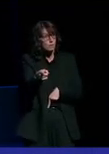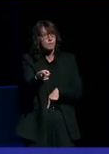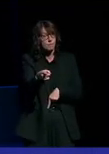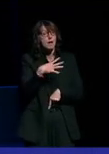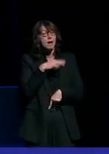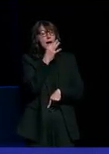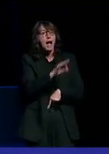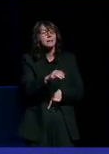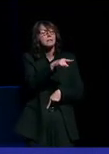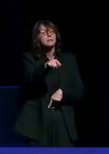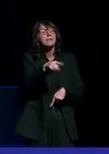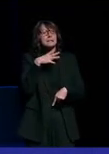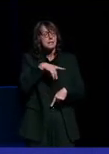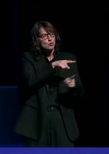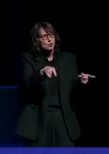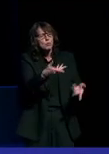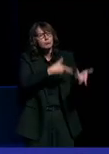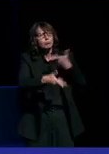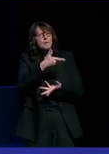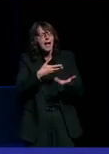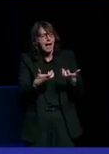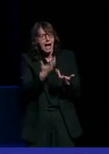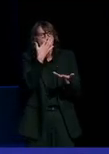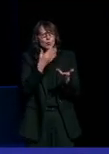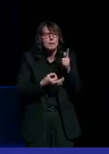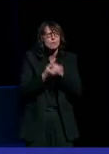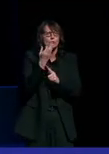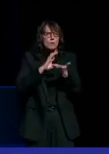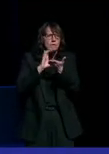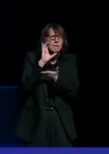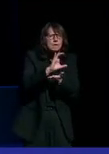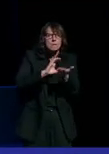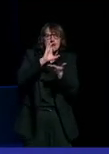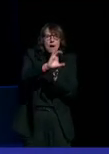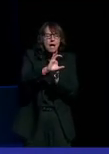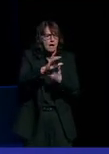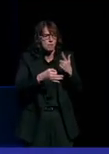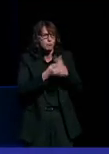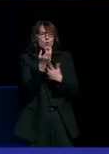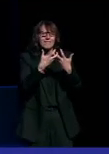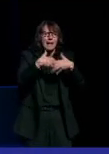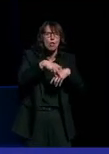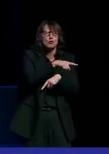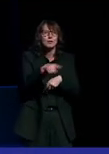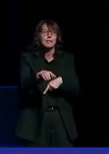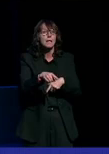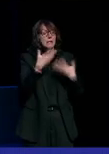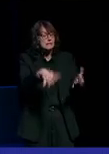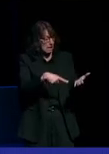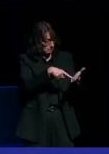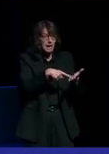them to write to me with their plans to accelerate investment in infrastructure. They did, and now they must